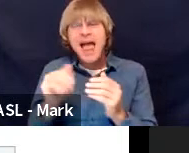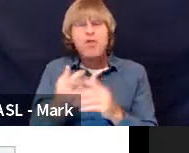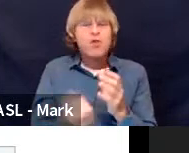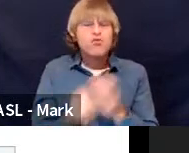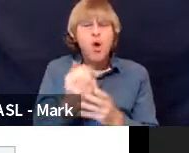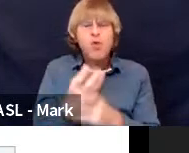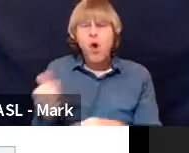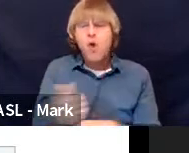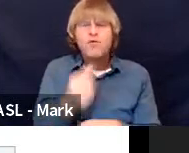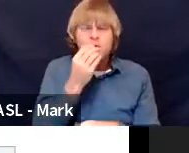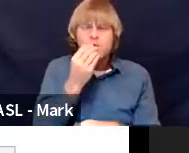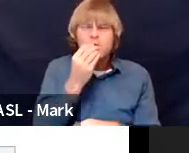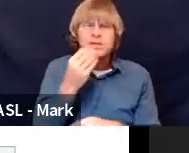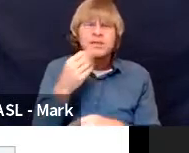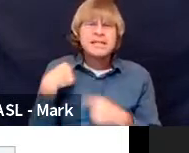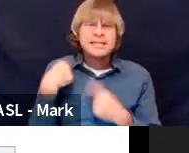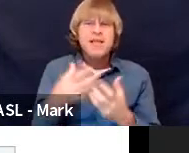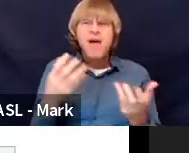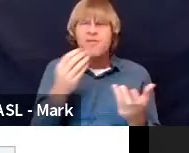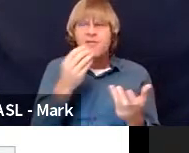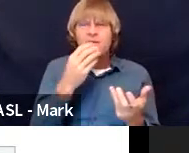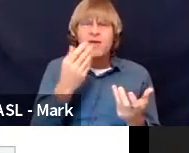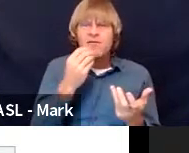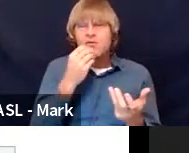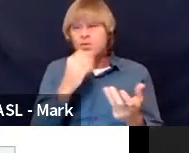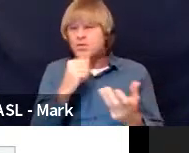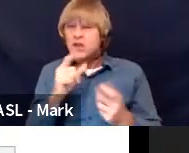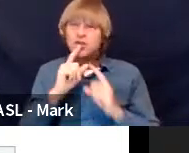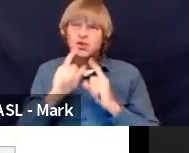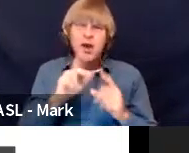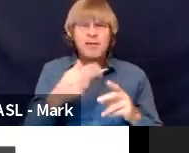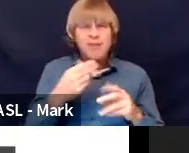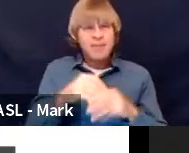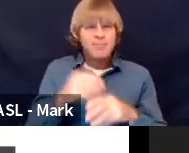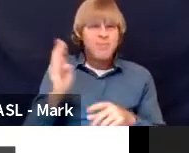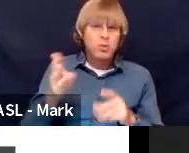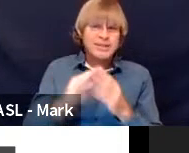their own food since there's a lot of food insecurity in Baltimore City.